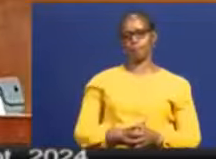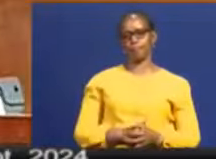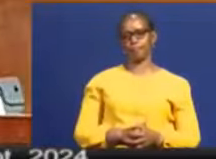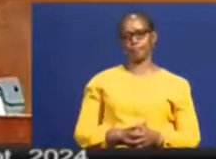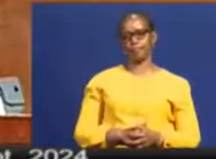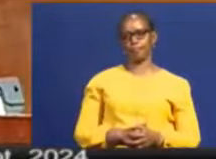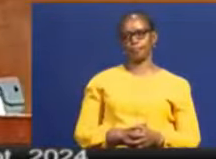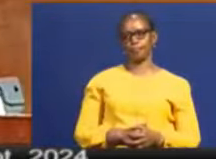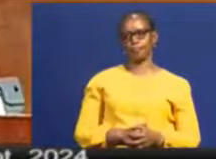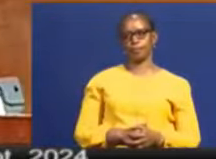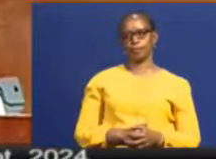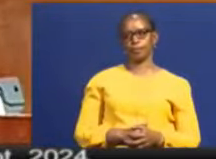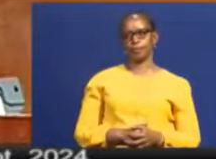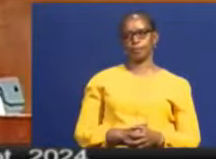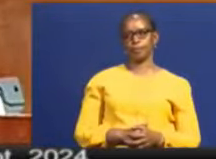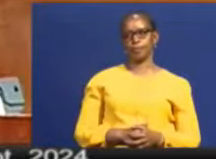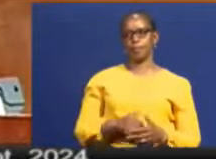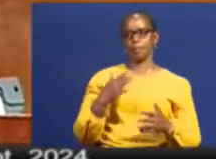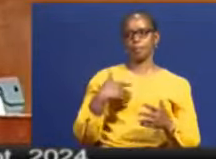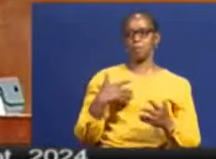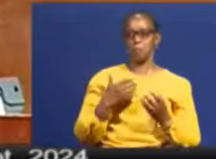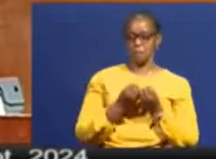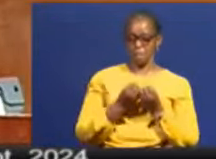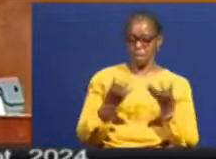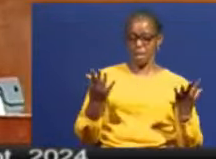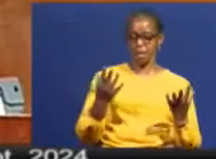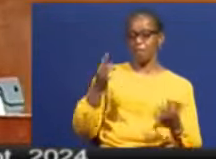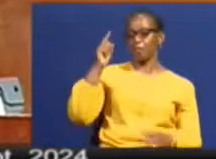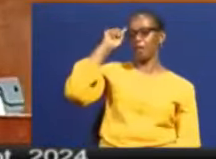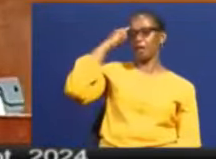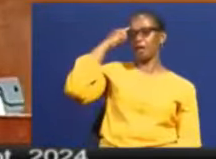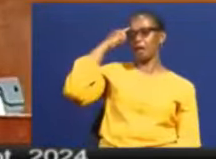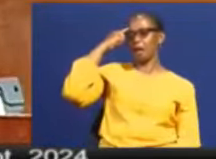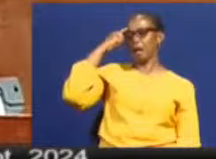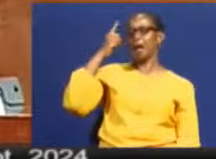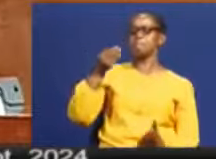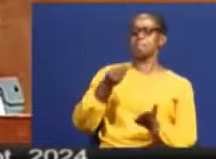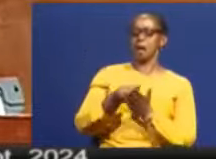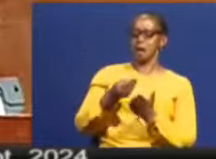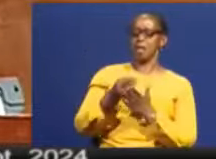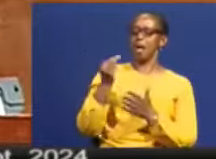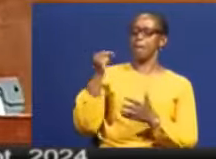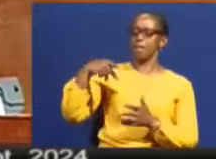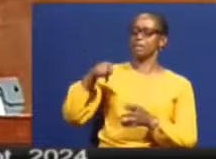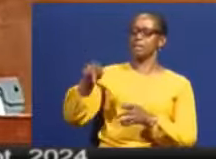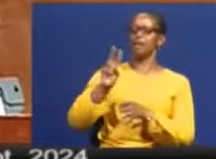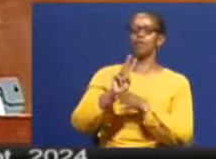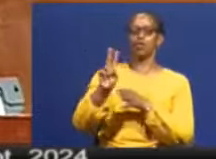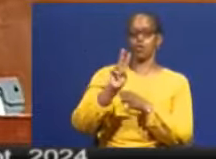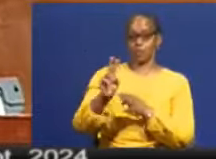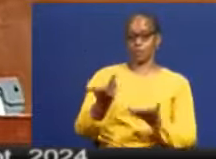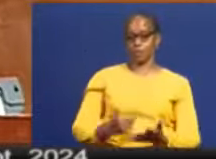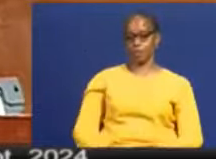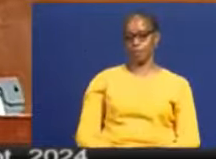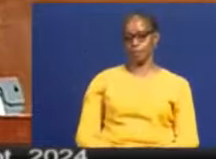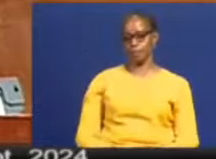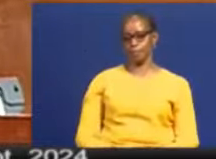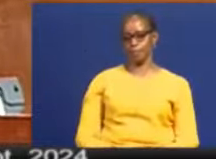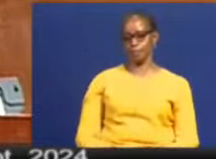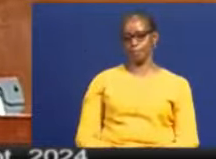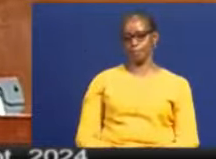notion among many people that NGCDF is pocket change for members of parliament. I want to